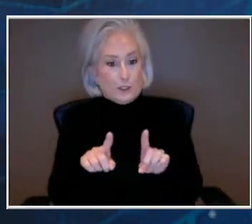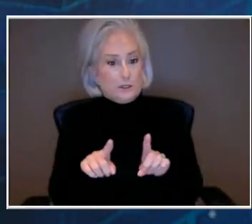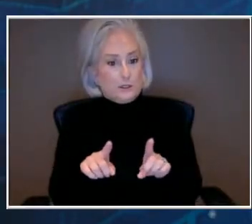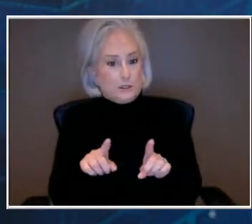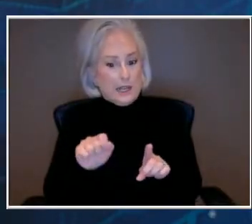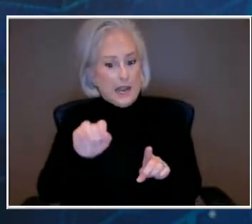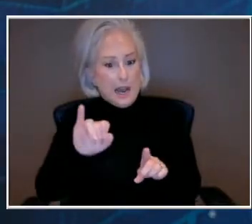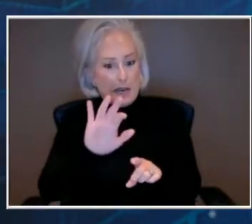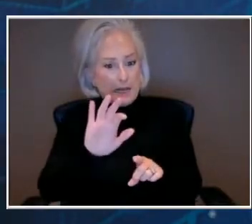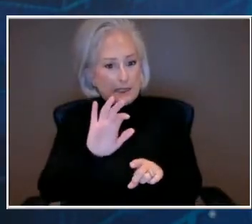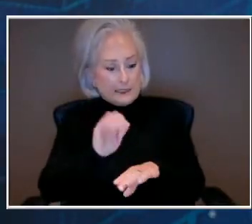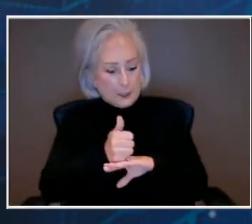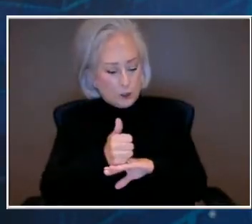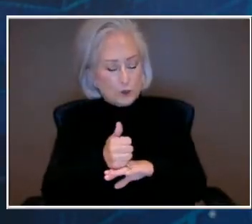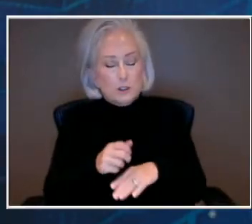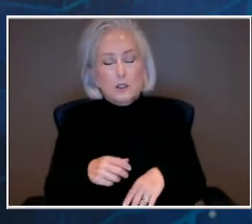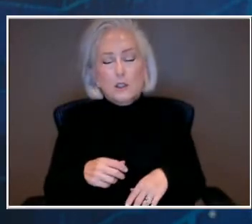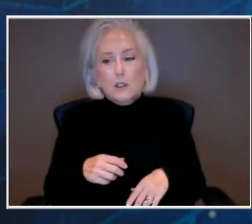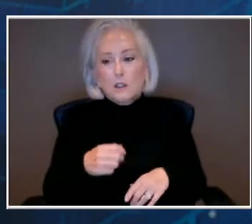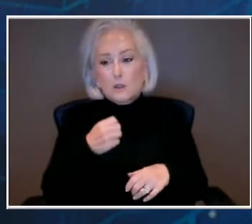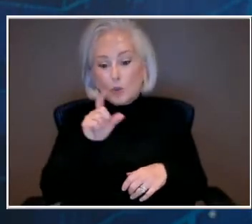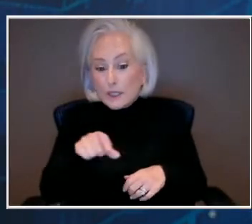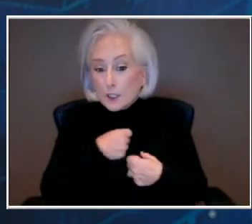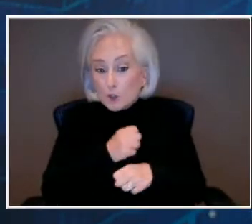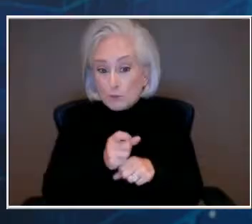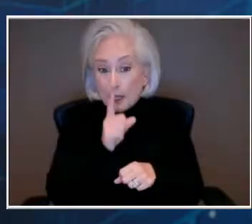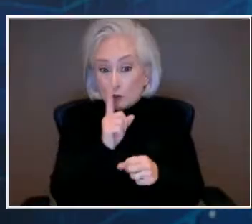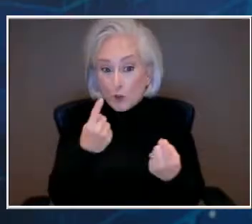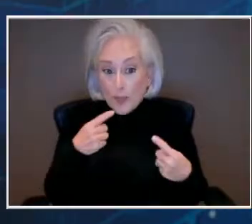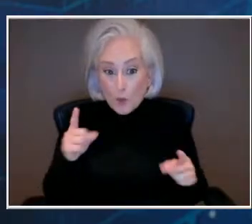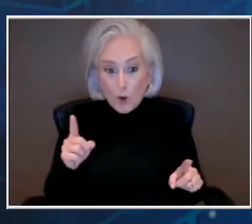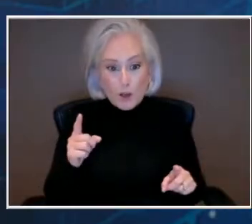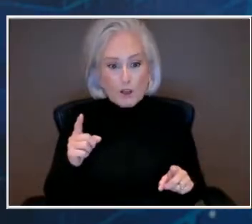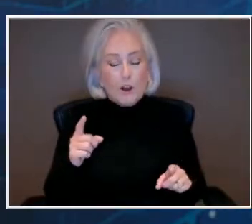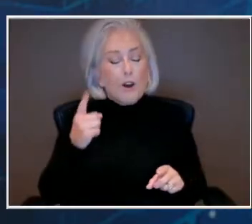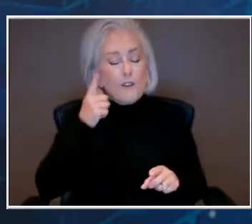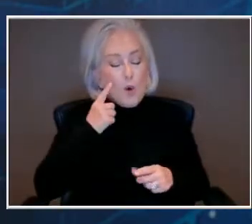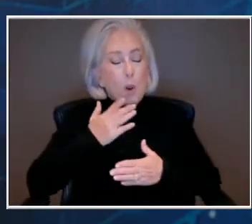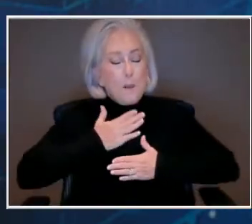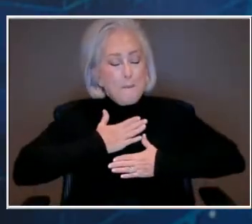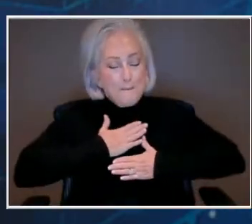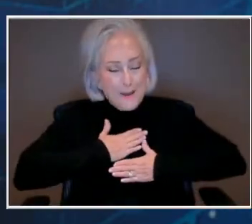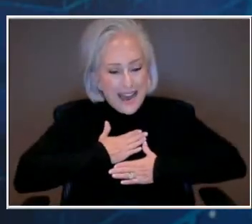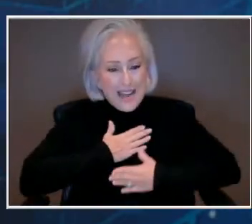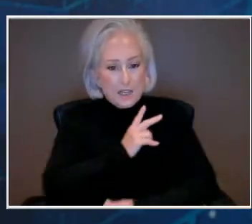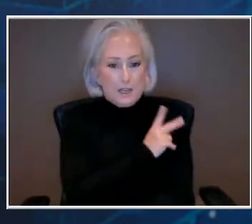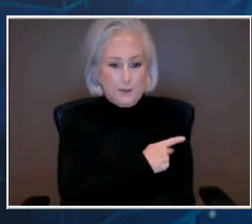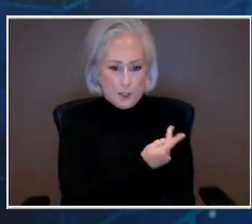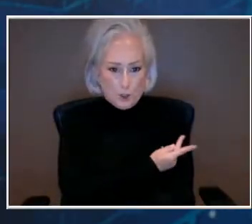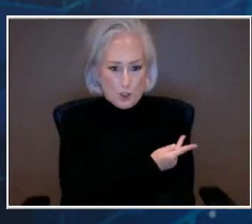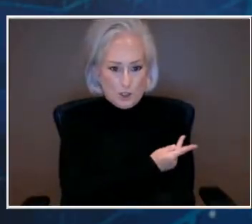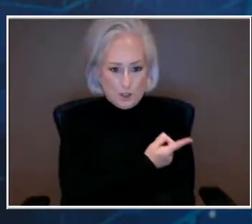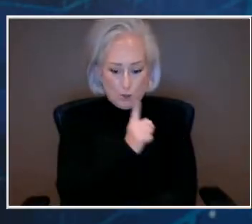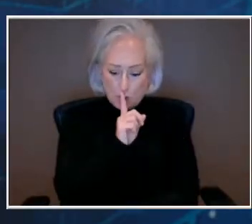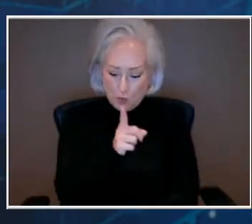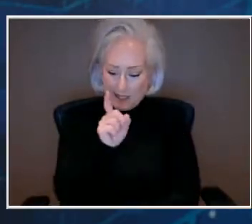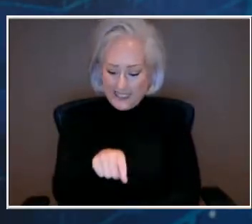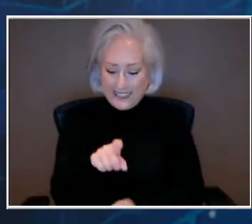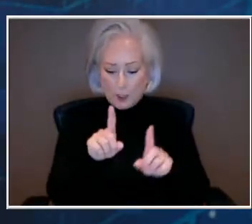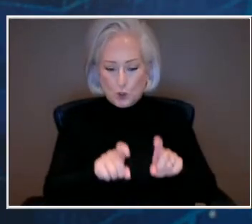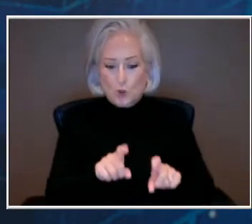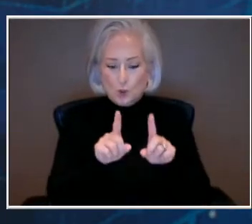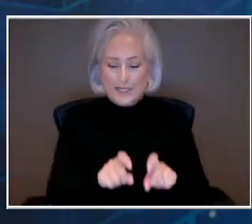the practice setting that you're in, for the patients I'm taking care of. So we really have to test these, and that's, you know, one of the